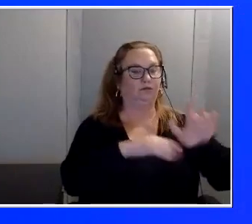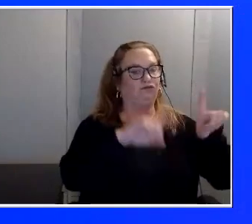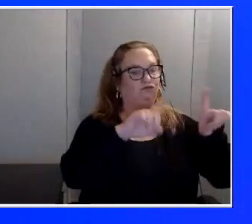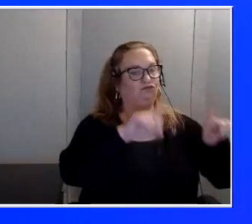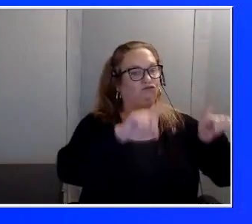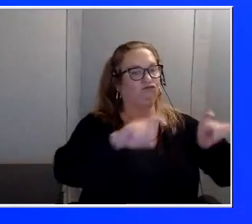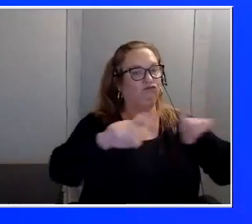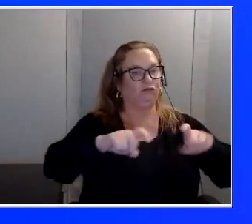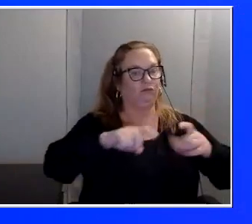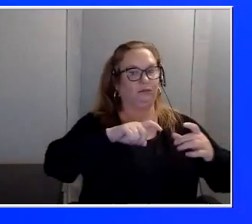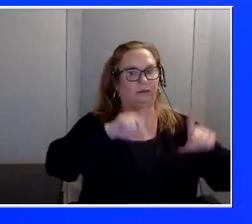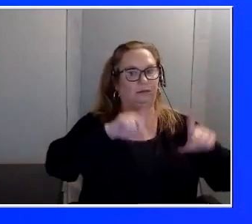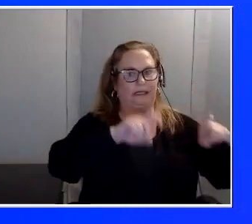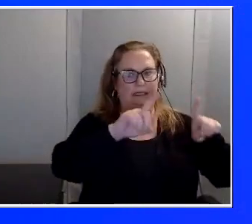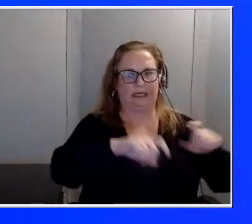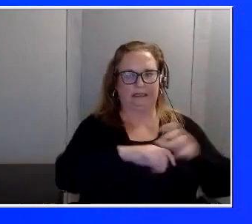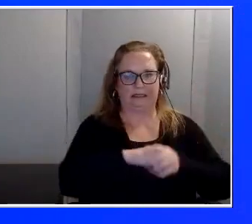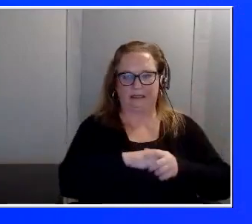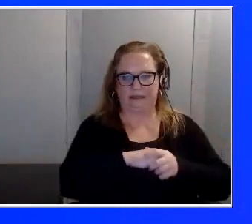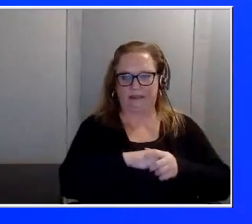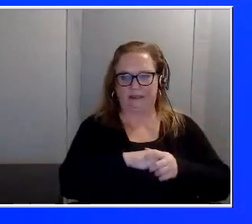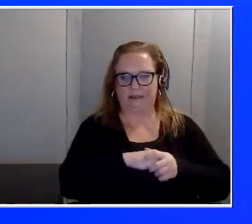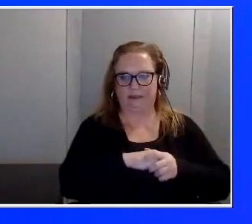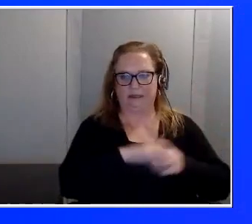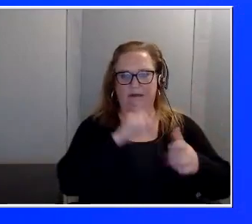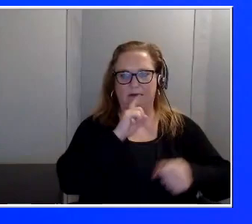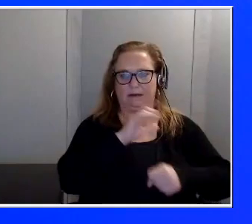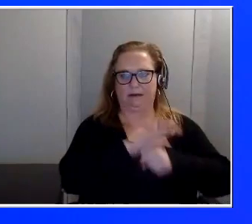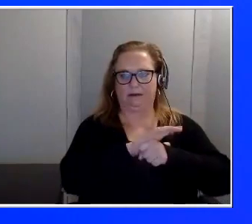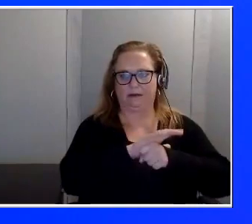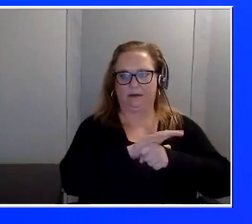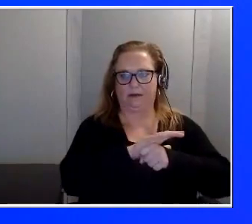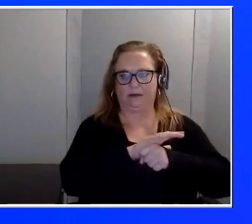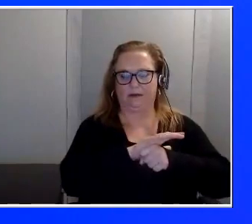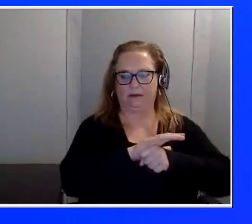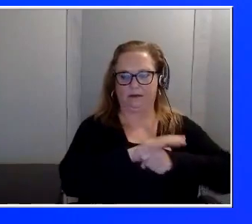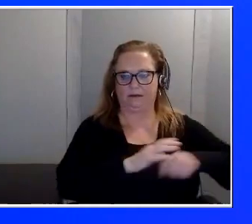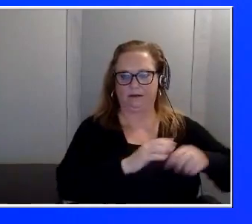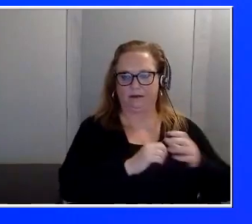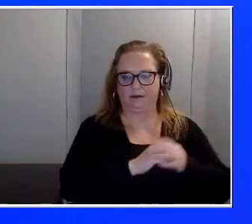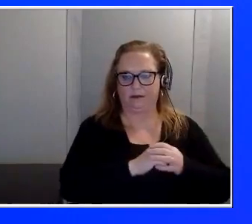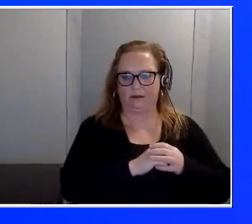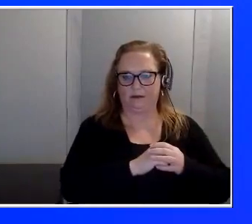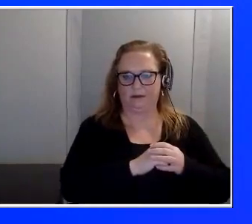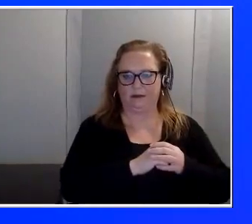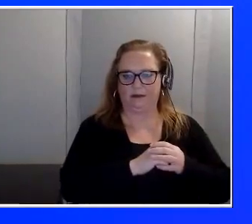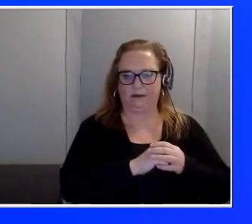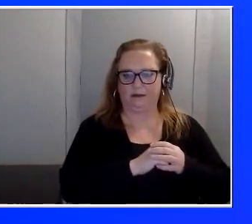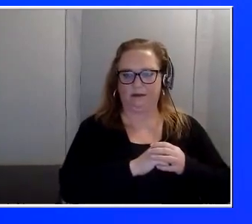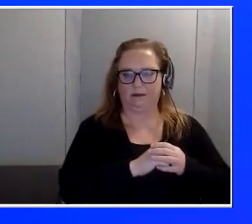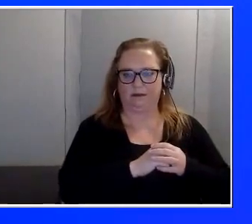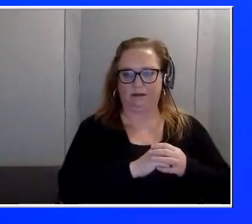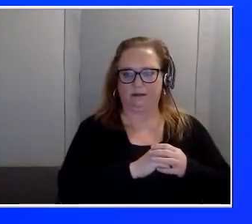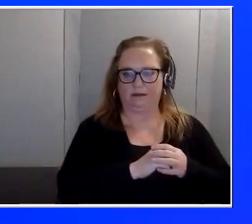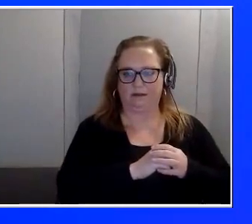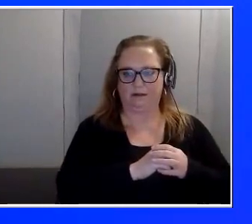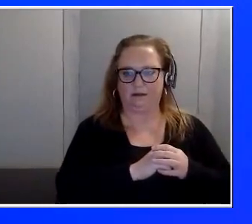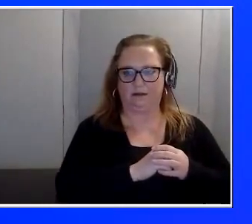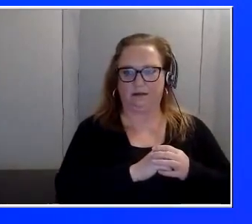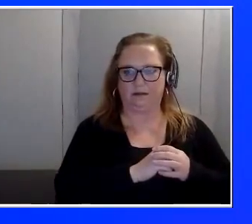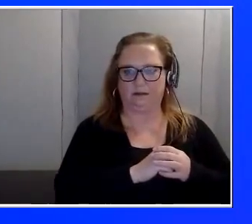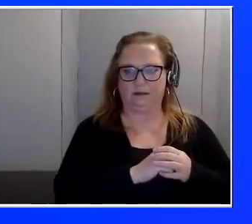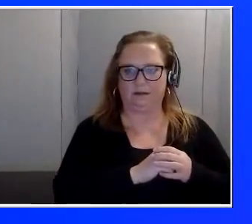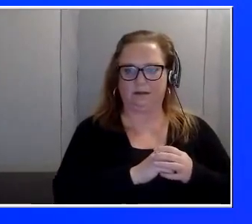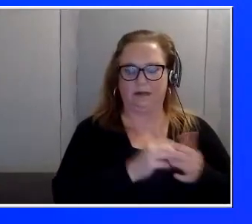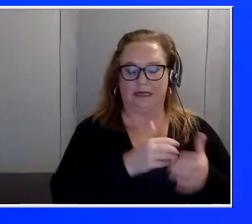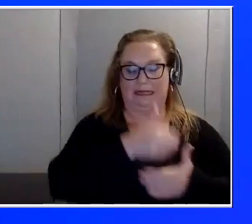or I think one test, and confirmed it. And the next thing you know, she's